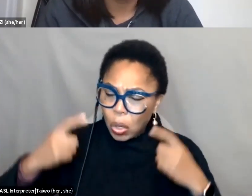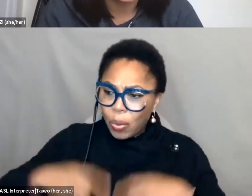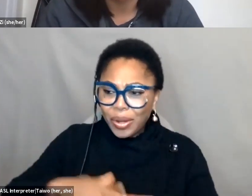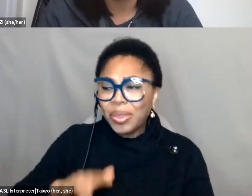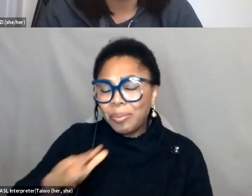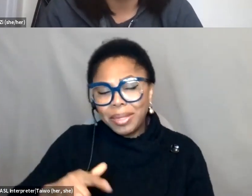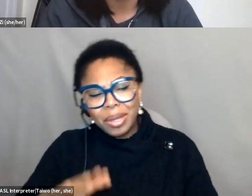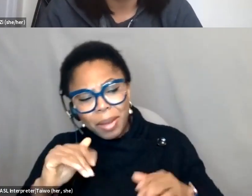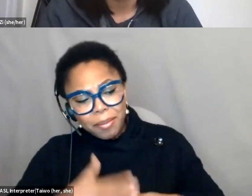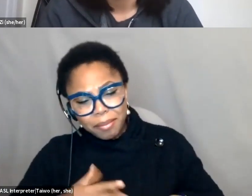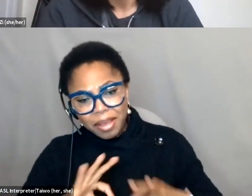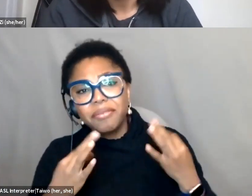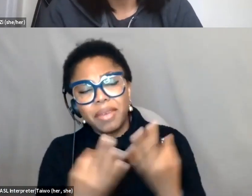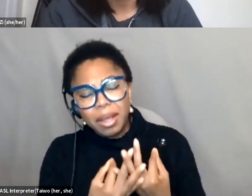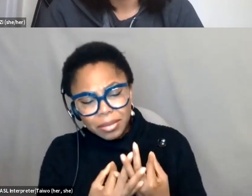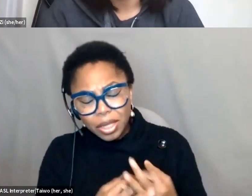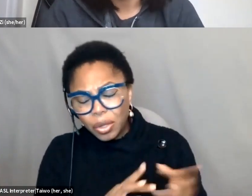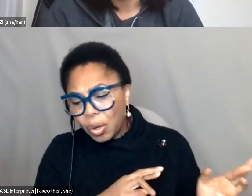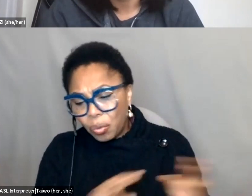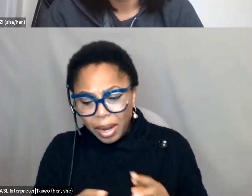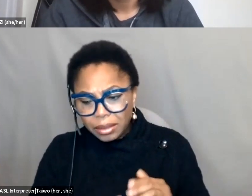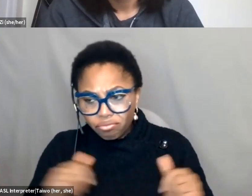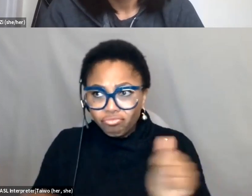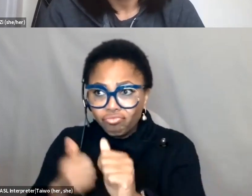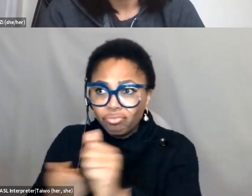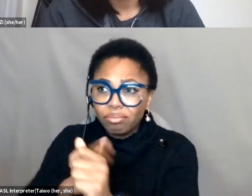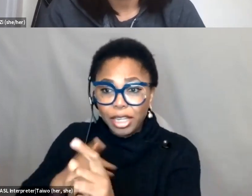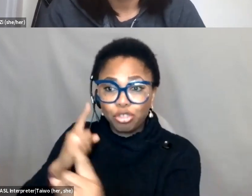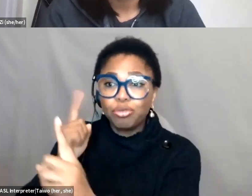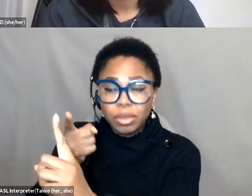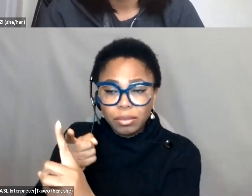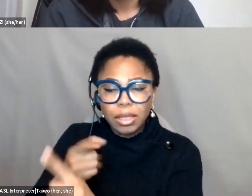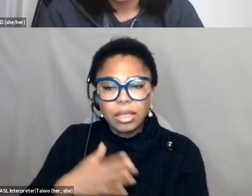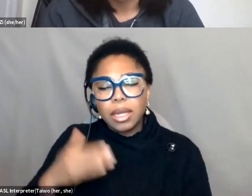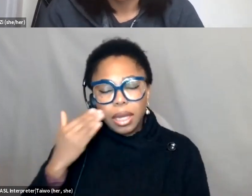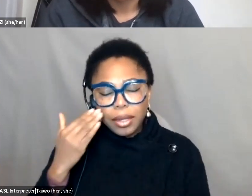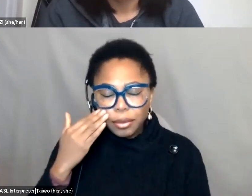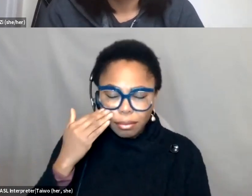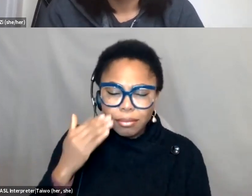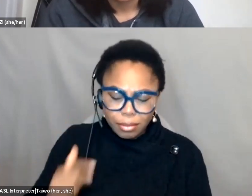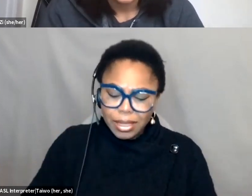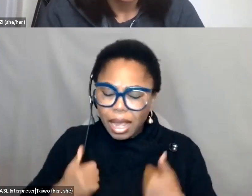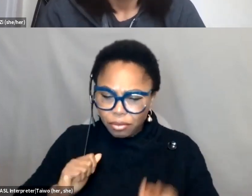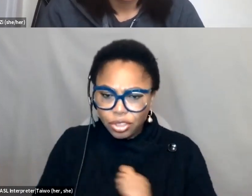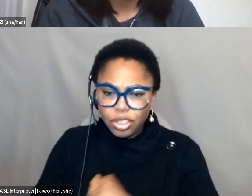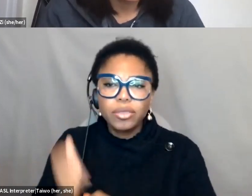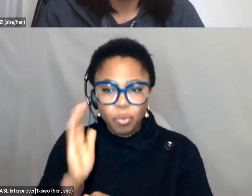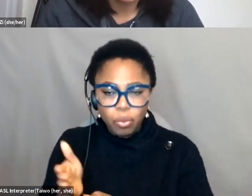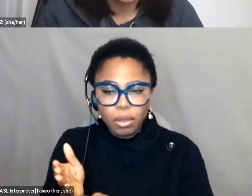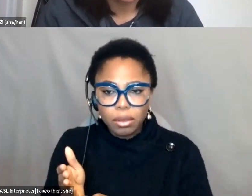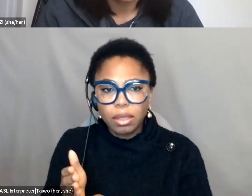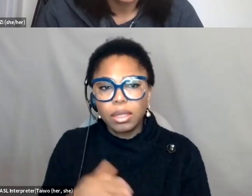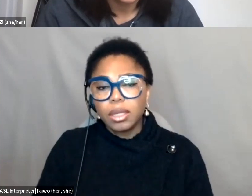saying goodbye to my family, ready to pursue my dream. I knew my life was gonna change. When I